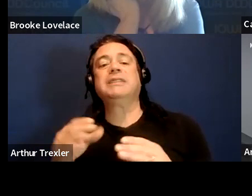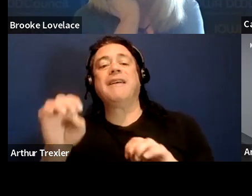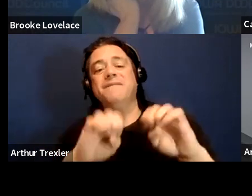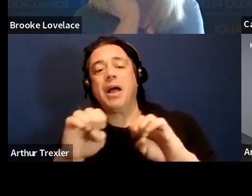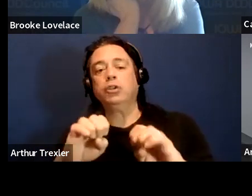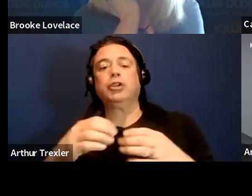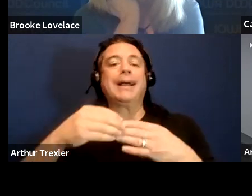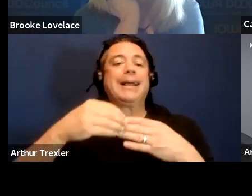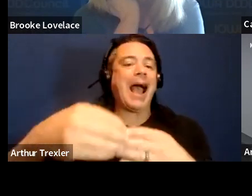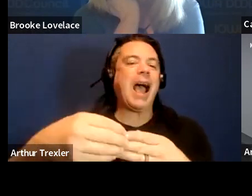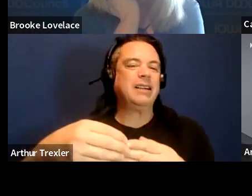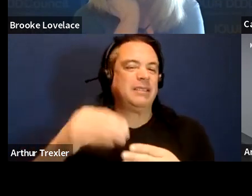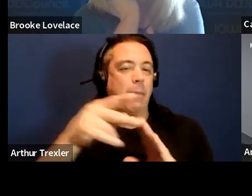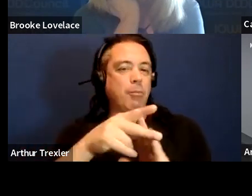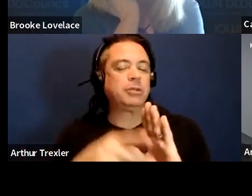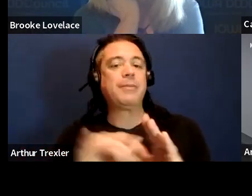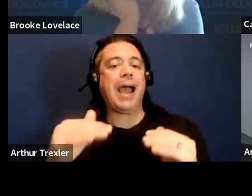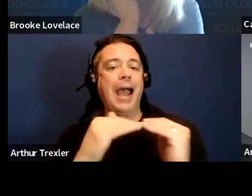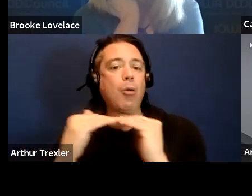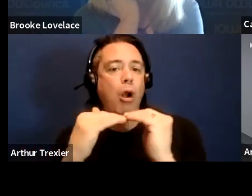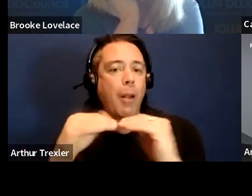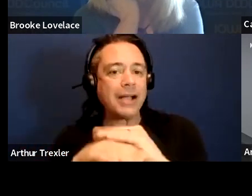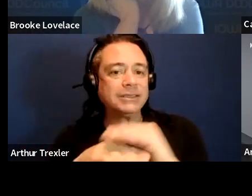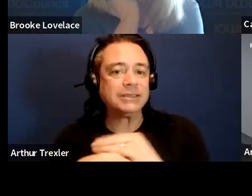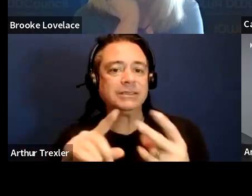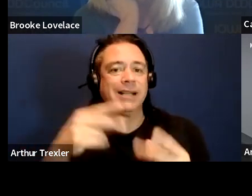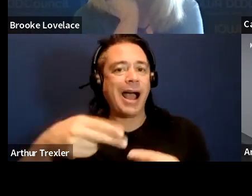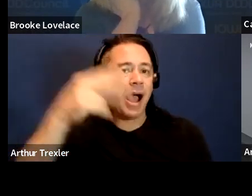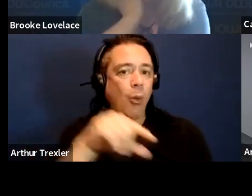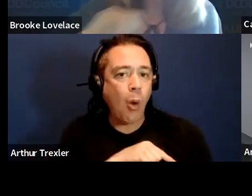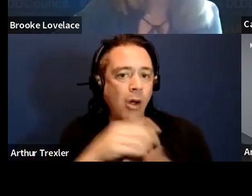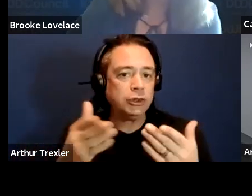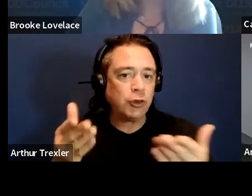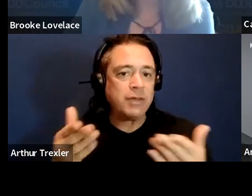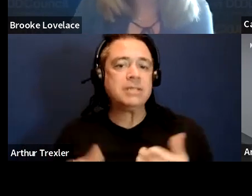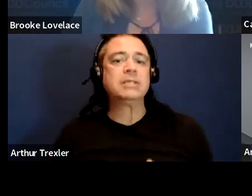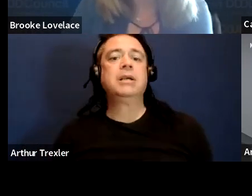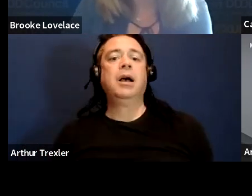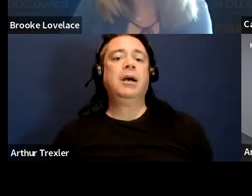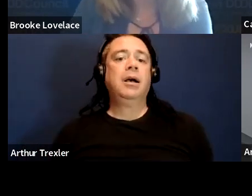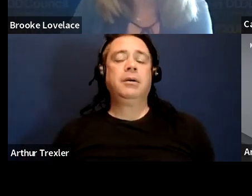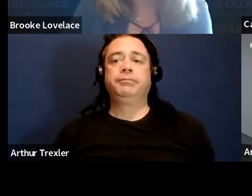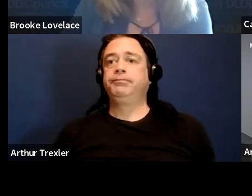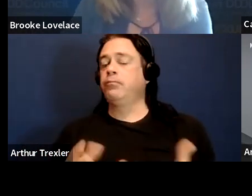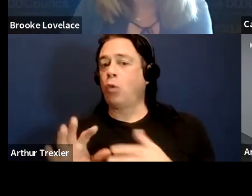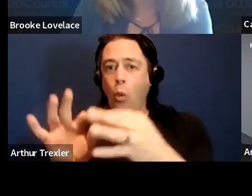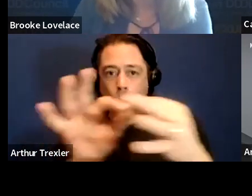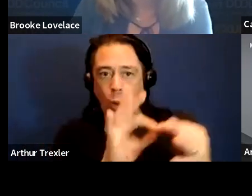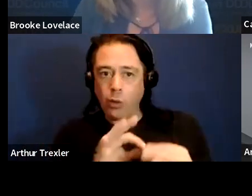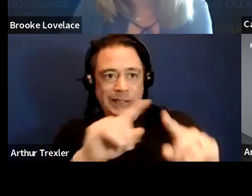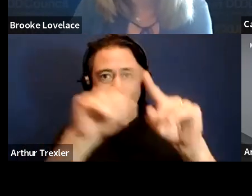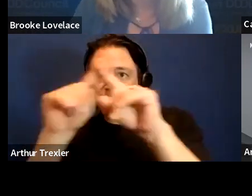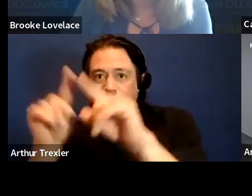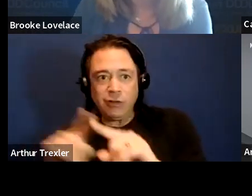principles. Those are equitable access, high-quality services, coordination across